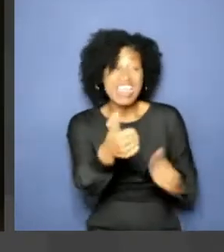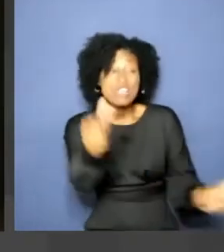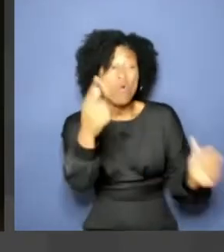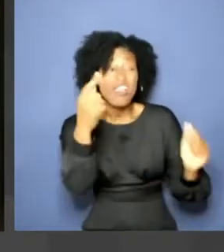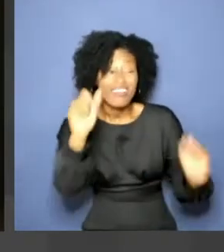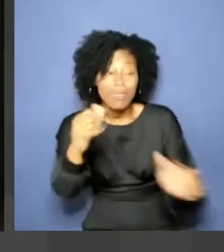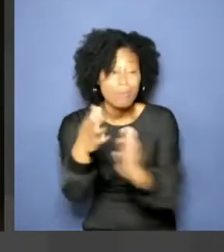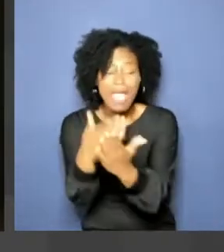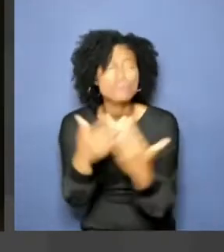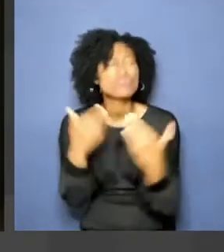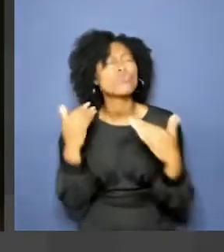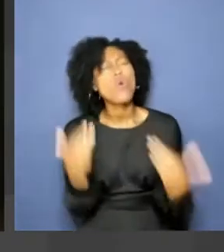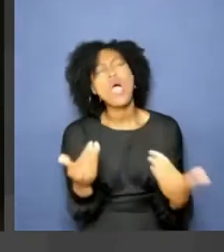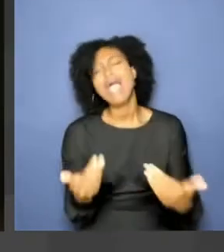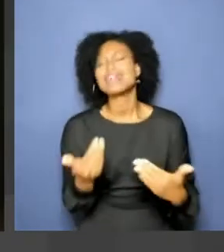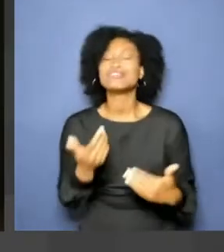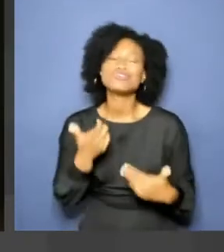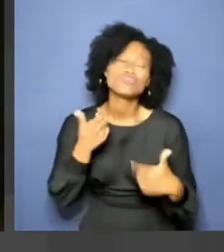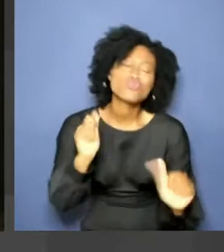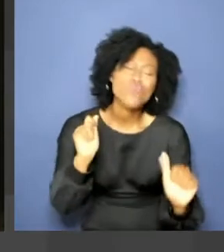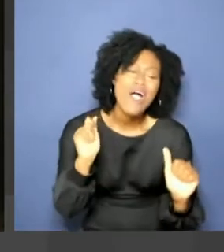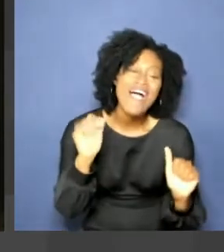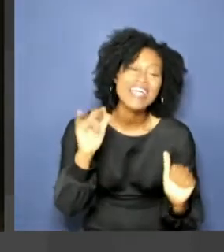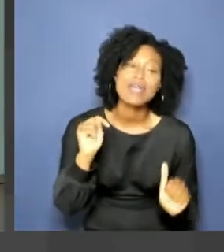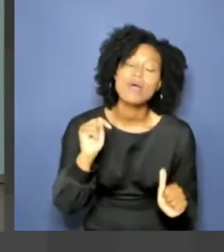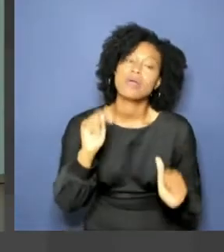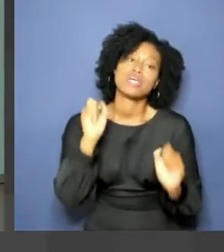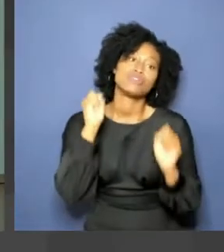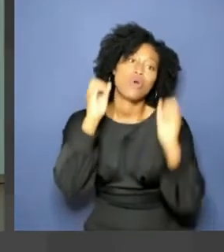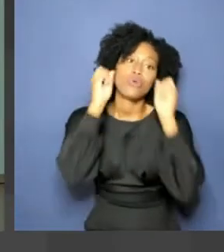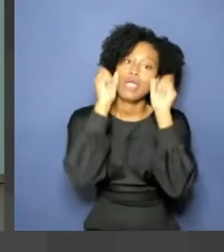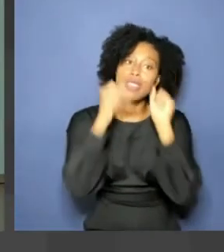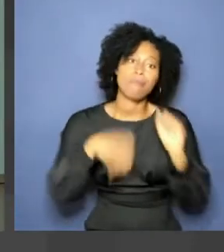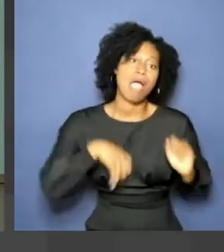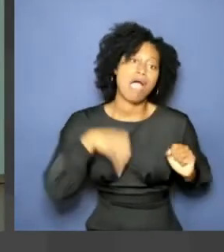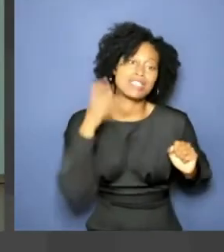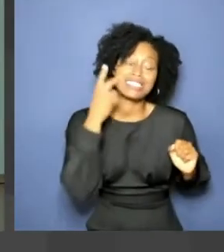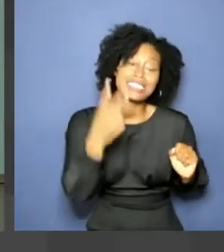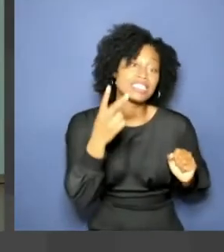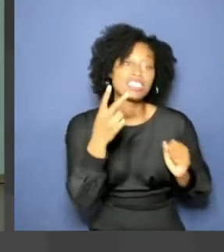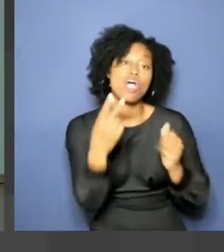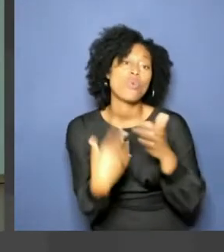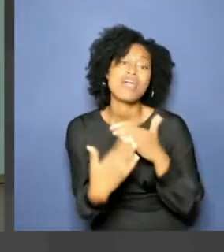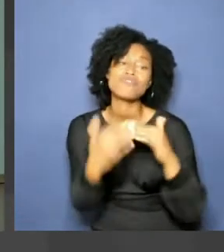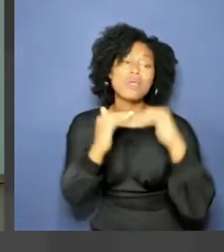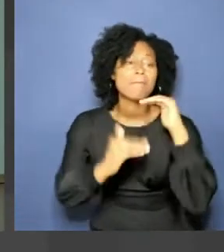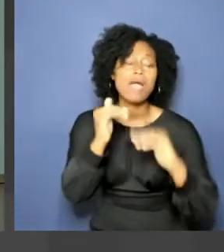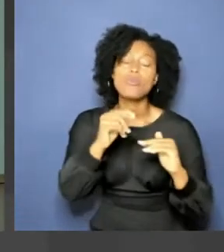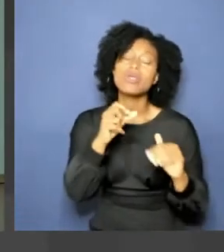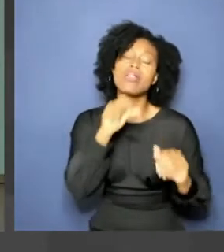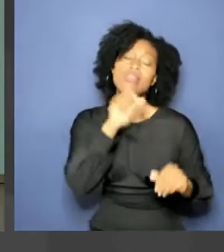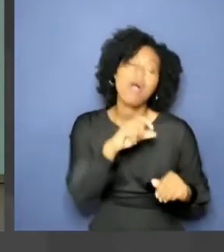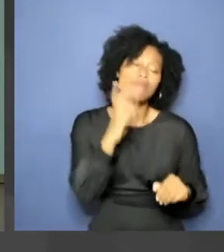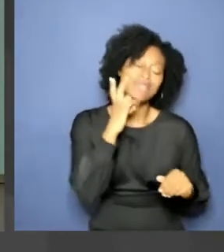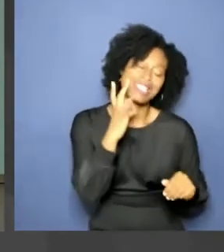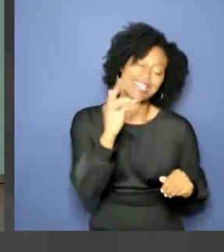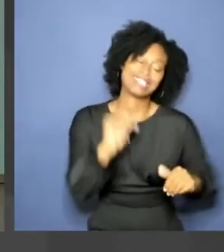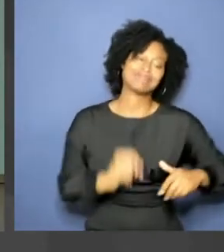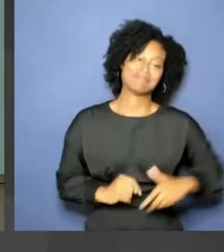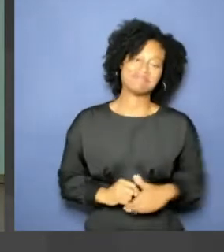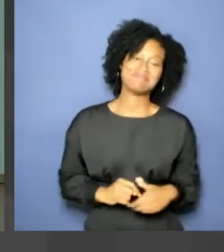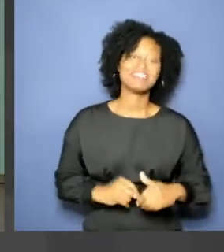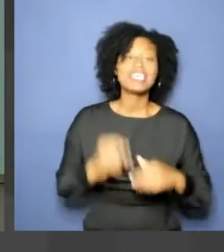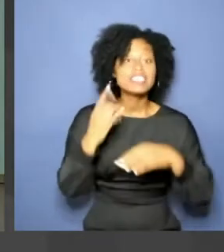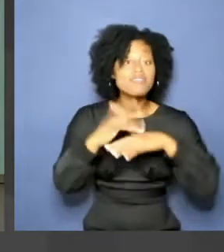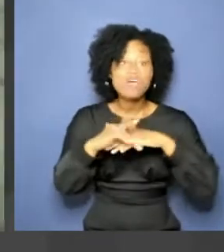it out. We would be so incredibly proud to just see everything that you have built. We would love to see it. Yeah. It's available on all the